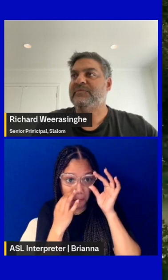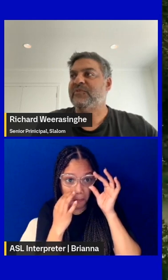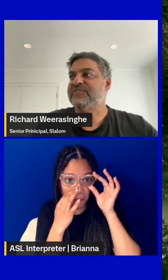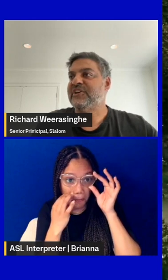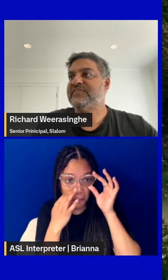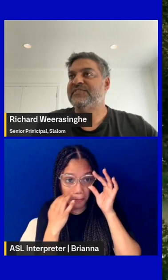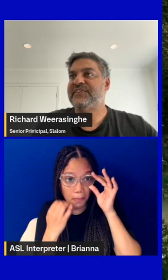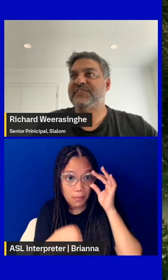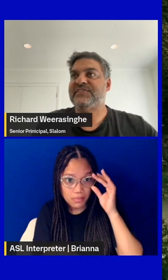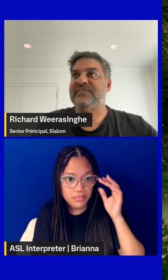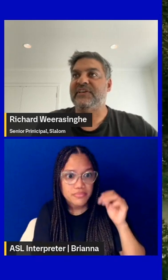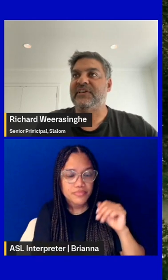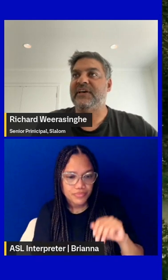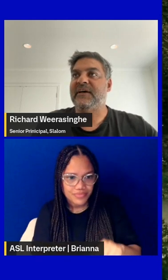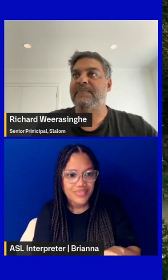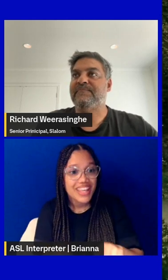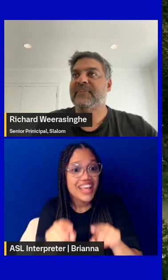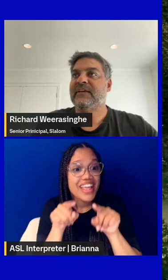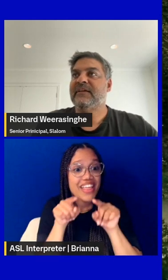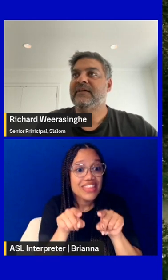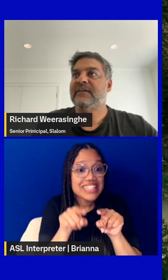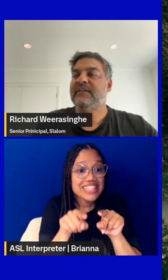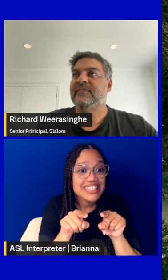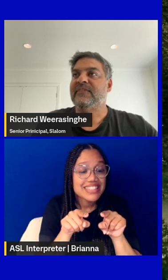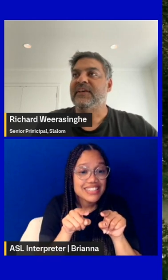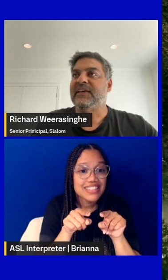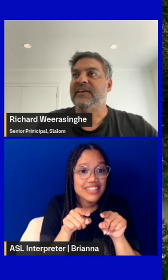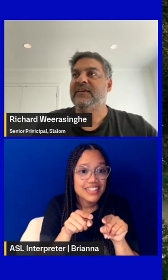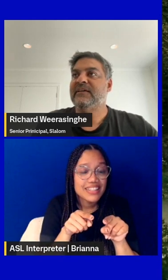Apologies, let me bring this over. So this is the